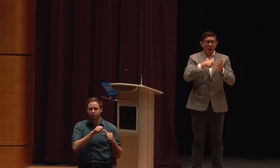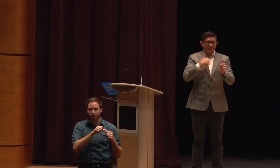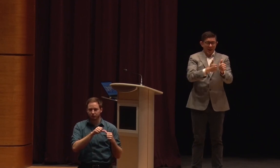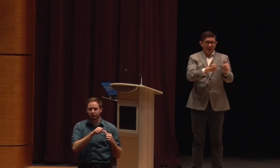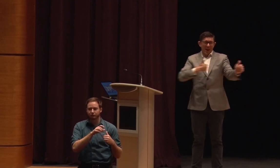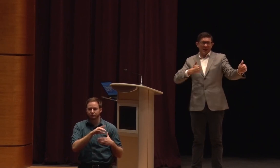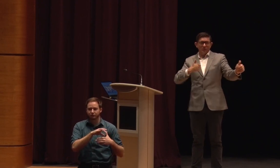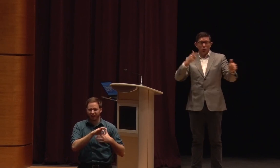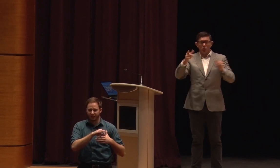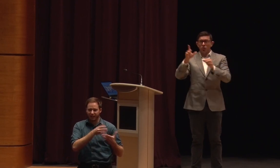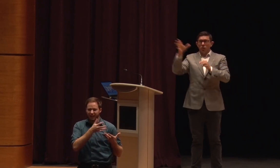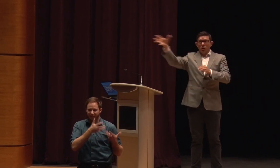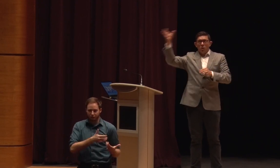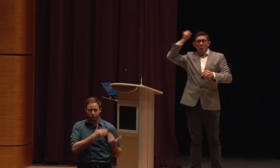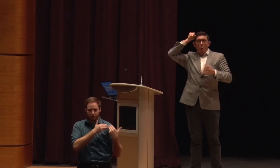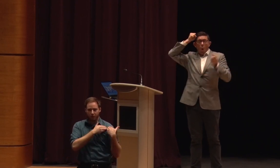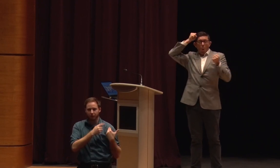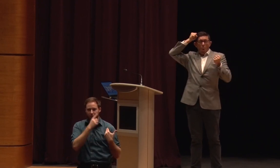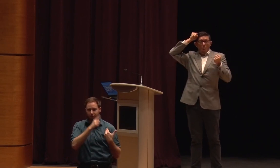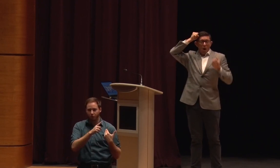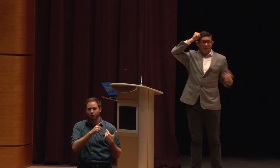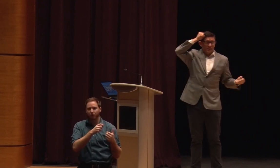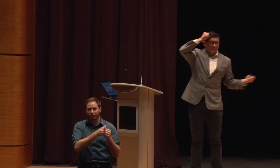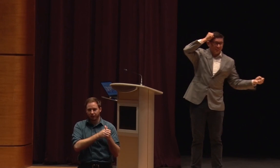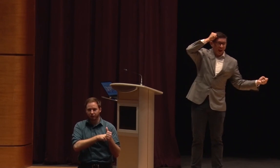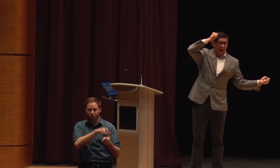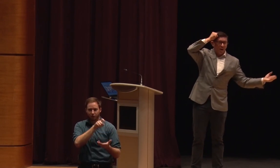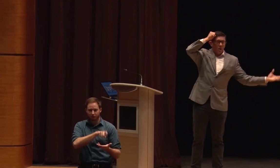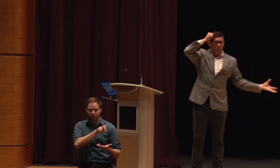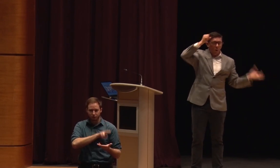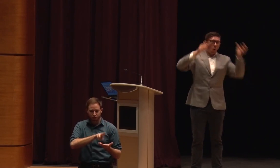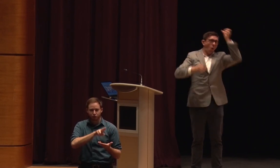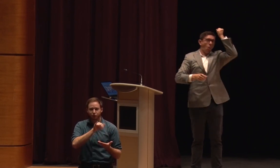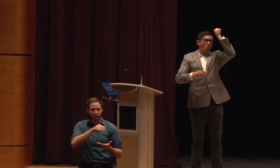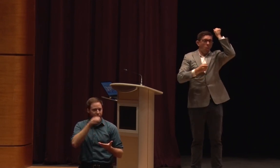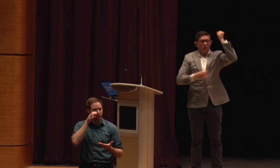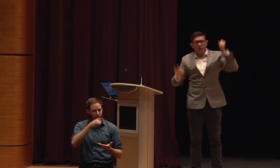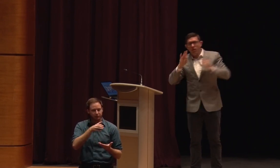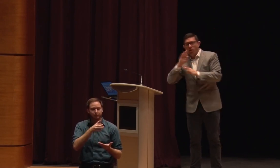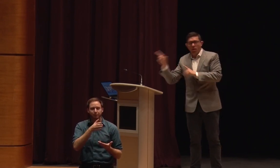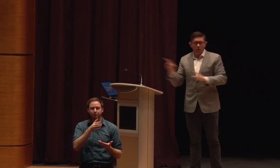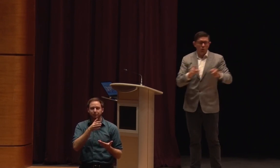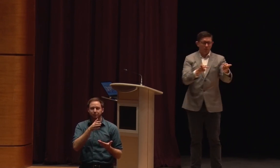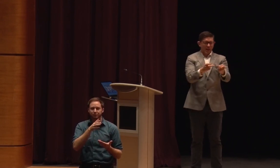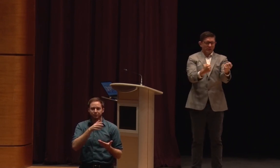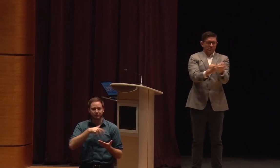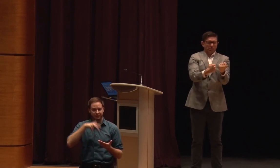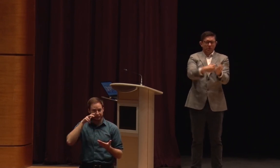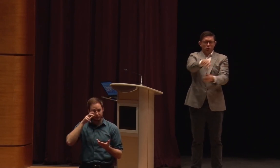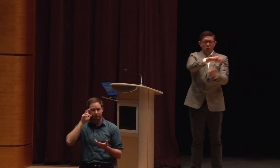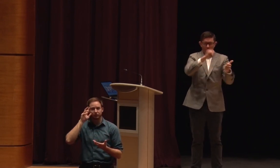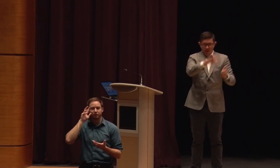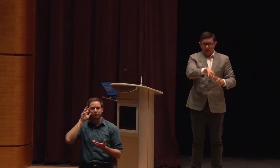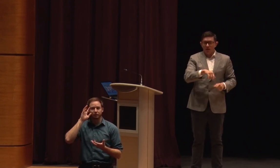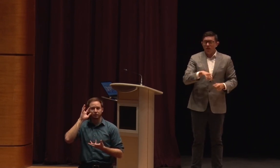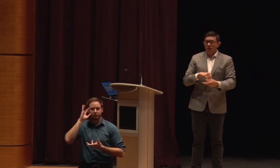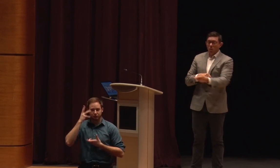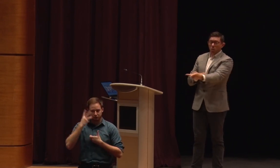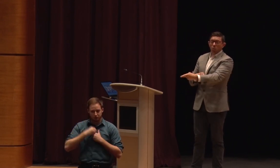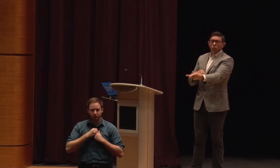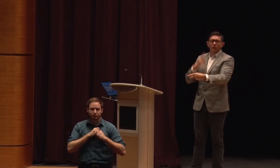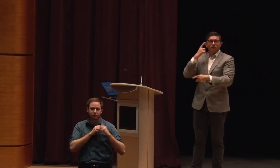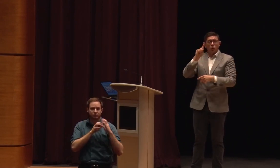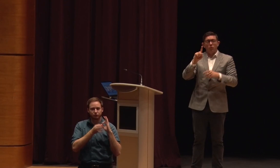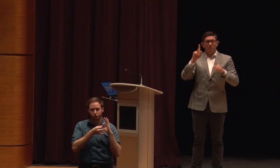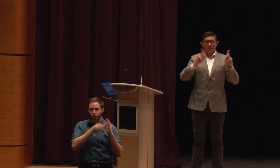heavy task right now. There's a delay. We have to use the concept, hear it, and then they're